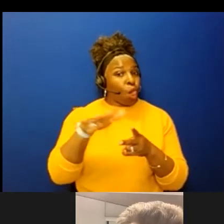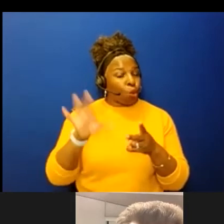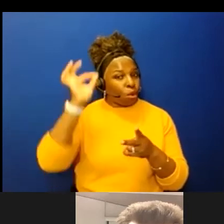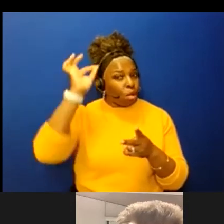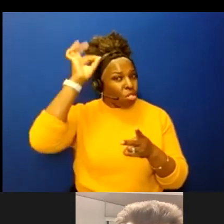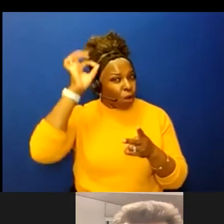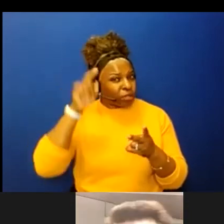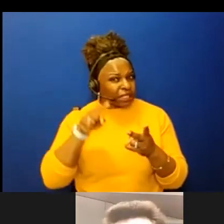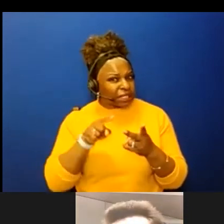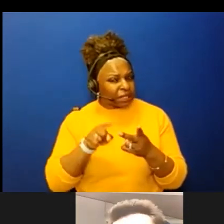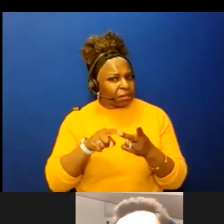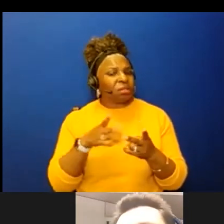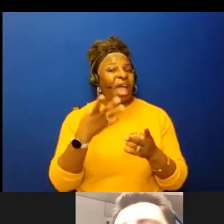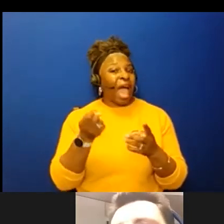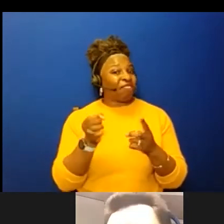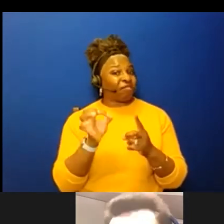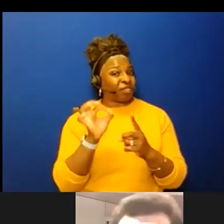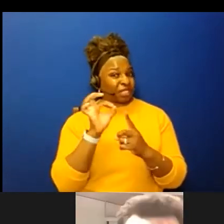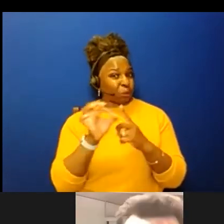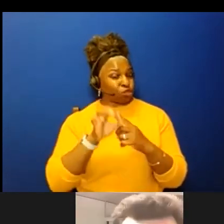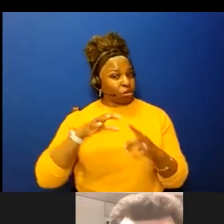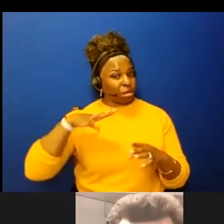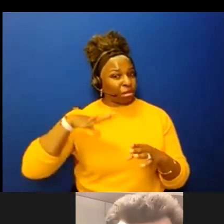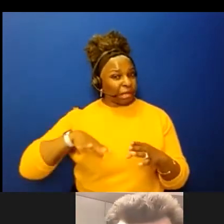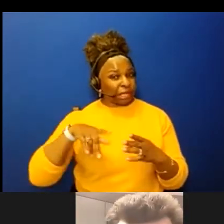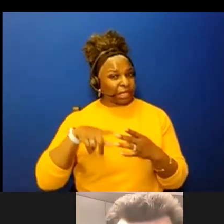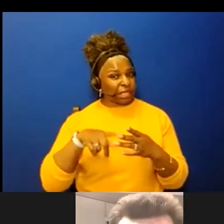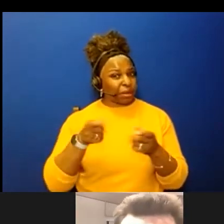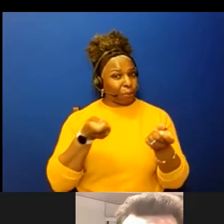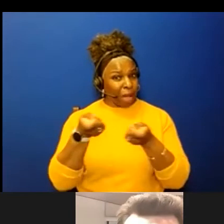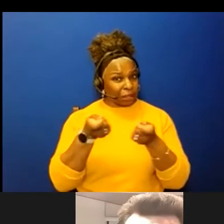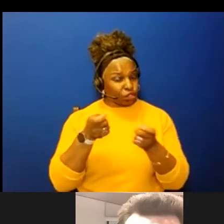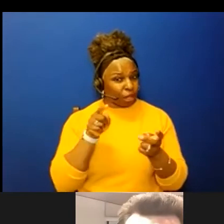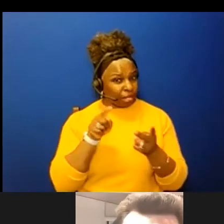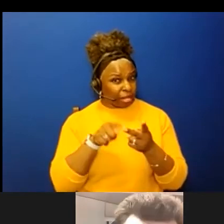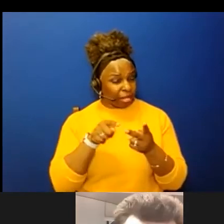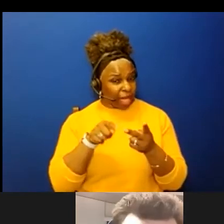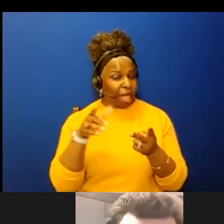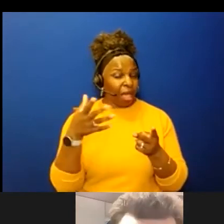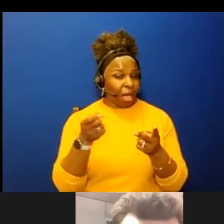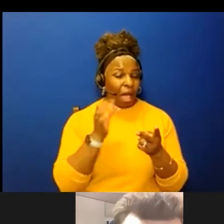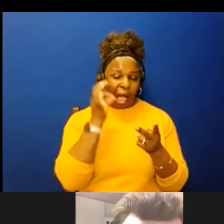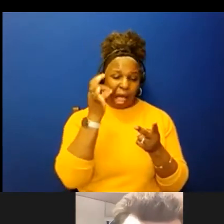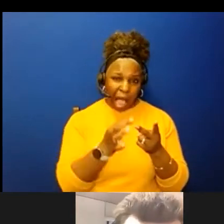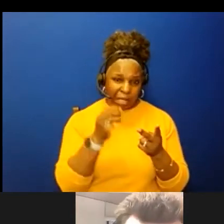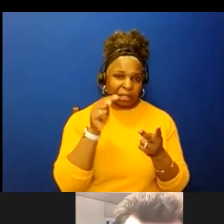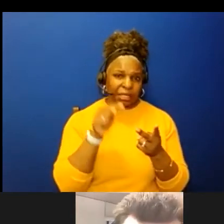autism. They do have special needs coordinators. They do. So if you ask